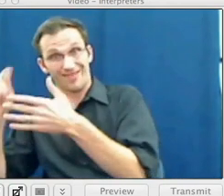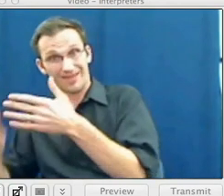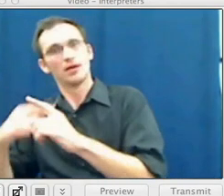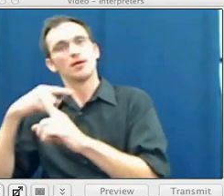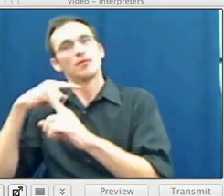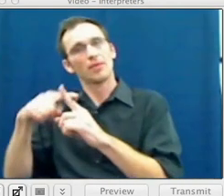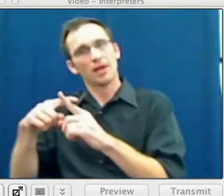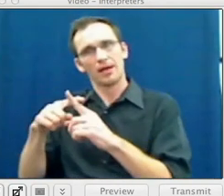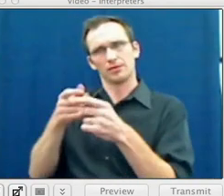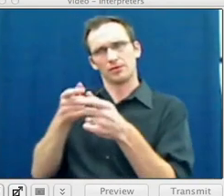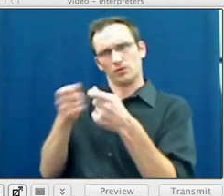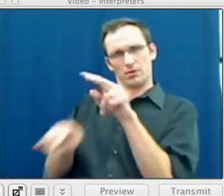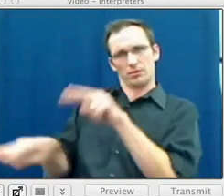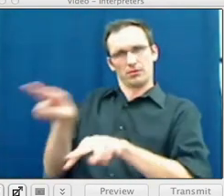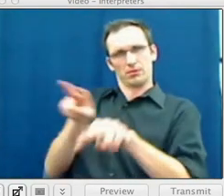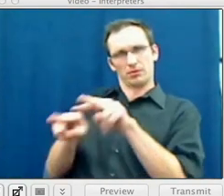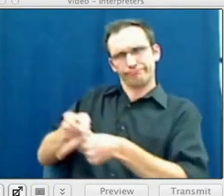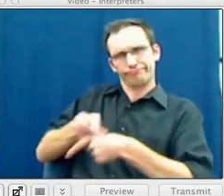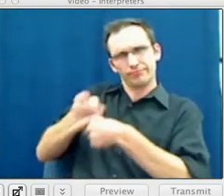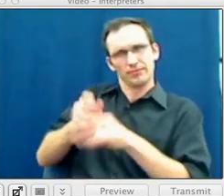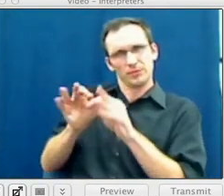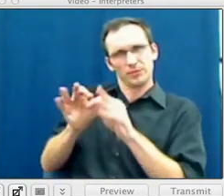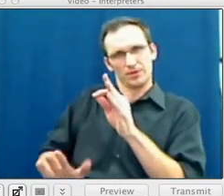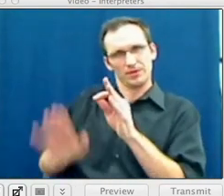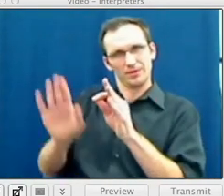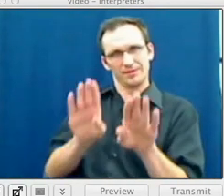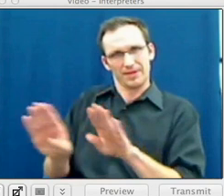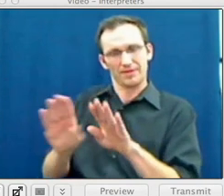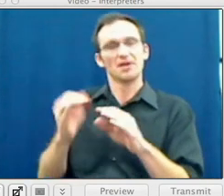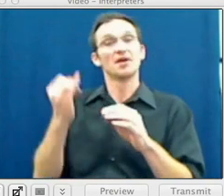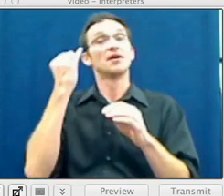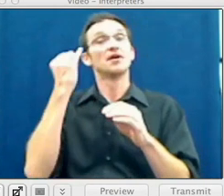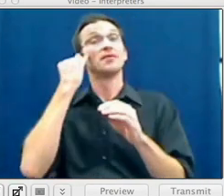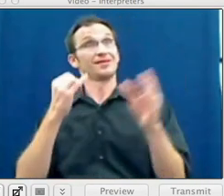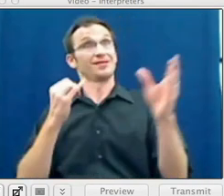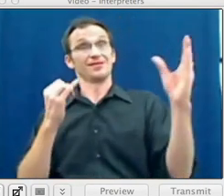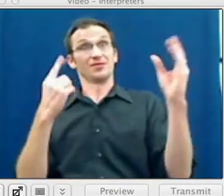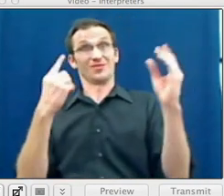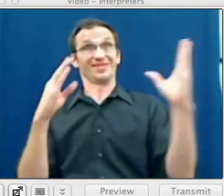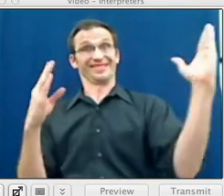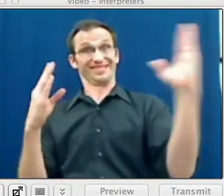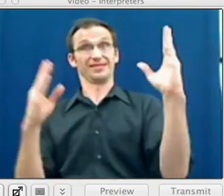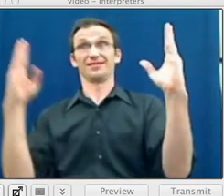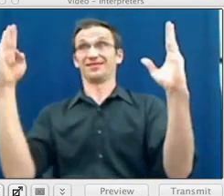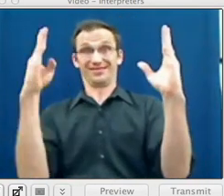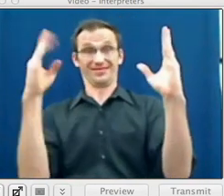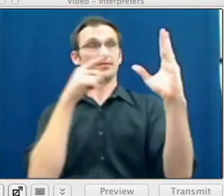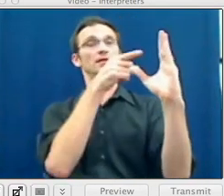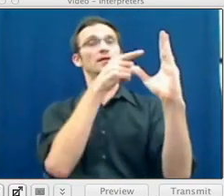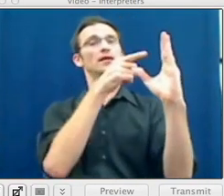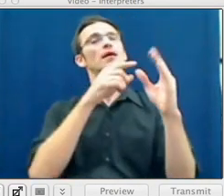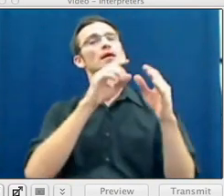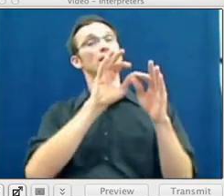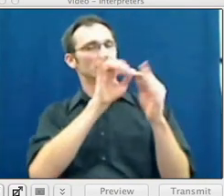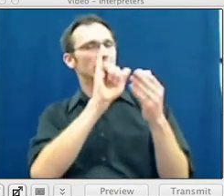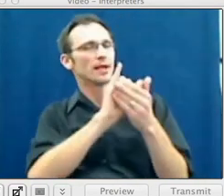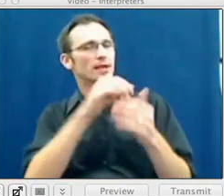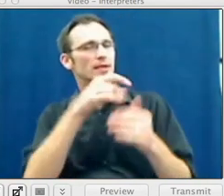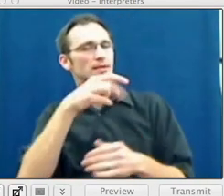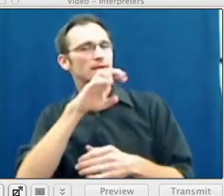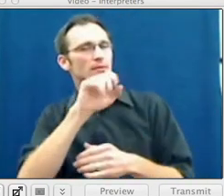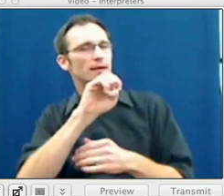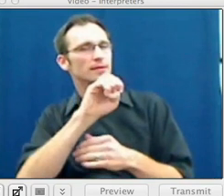Similarly, think of the bookend of interpreting as a practice profession. I would also like to suggest that if we